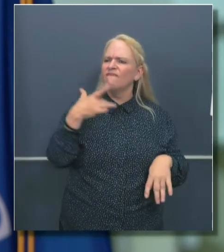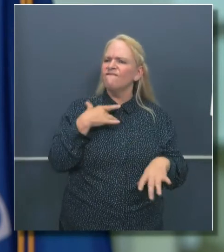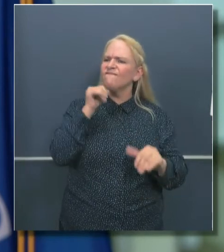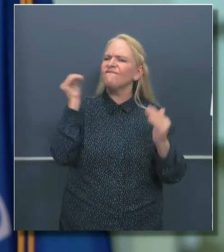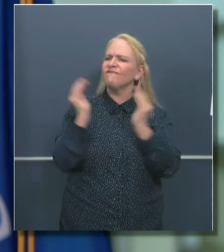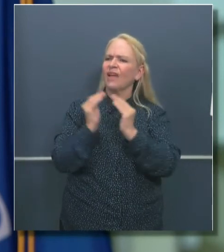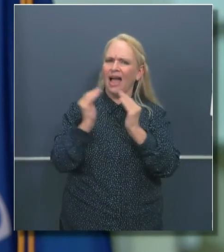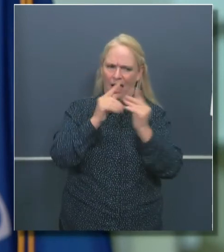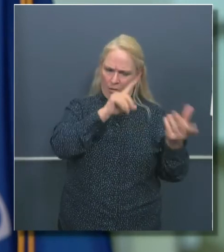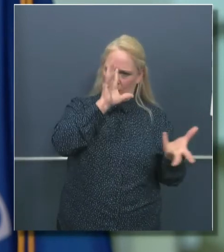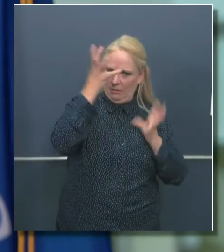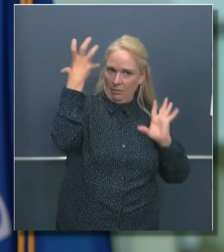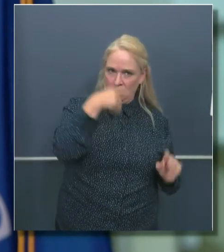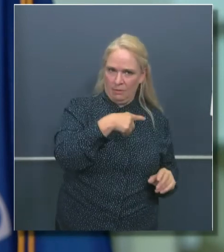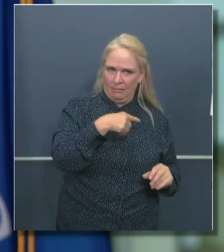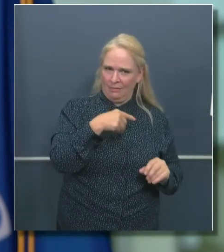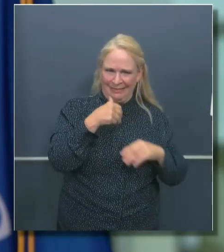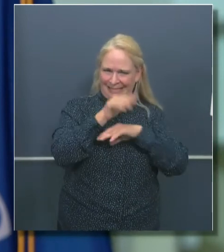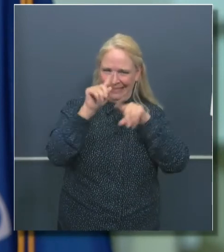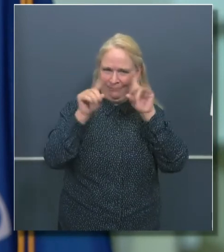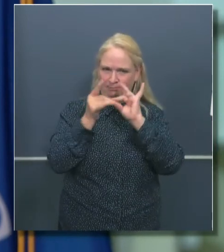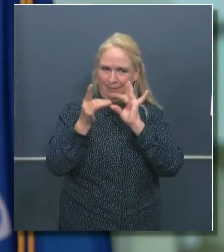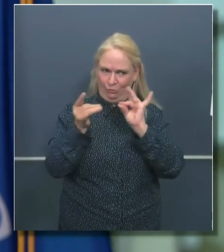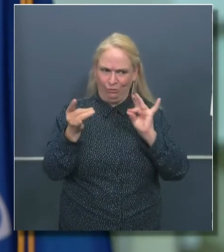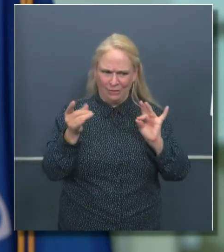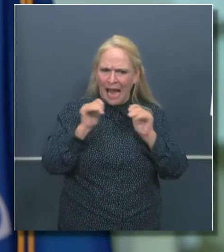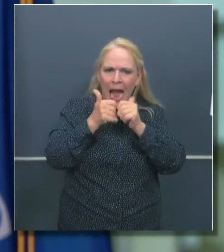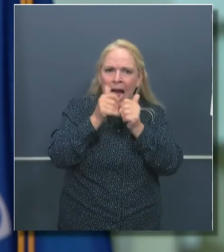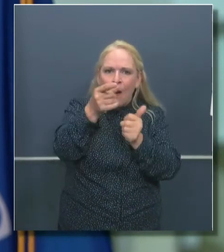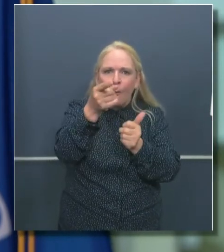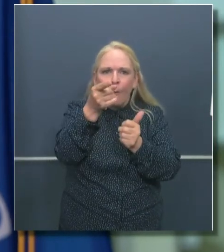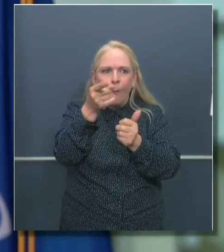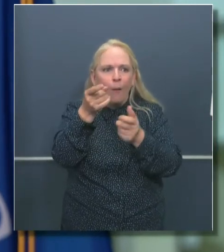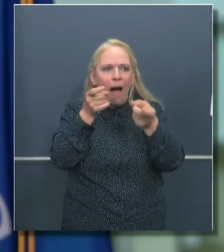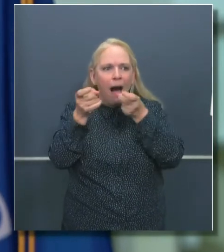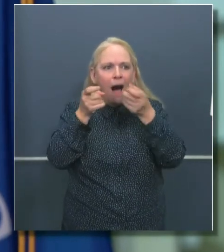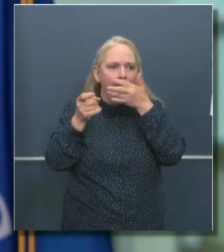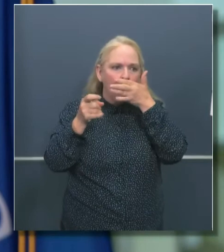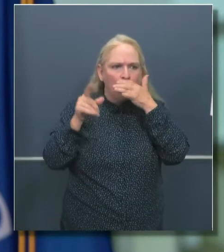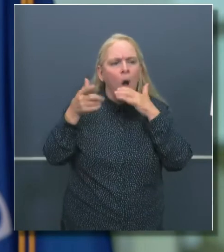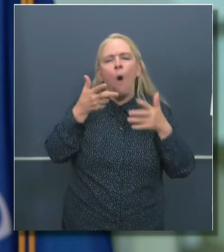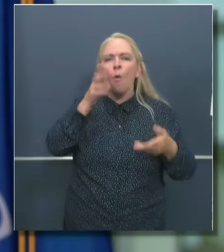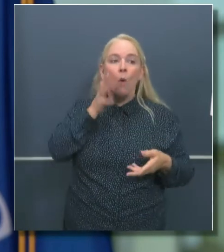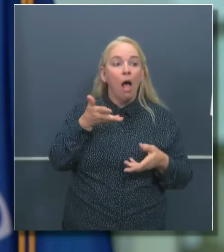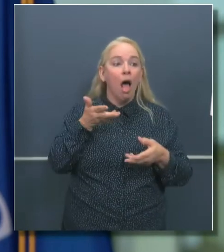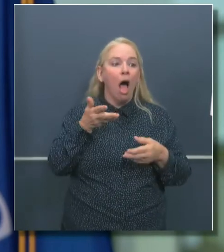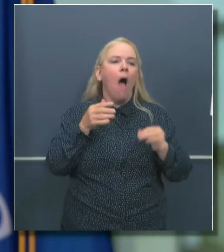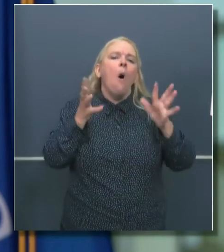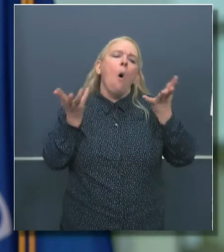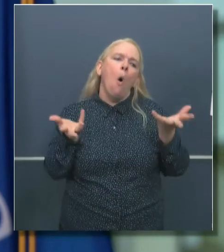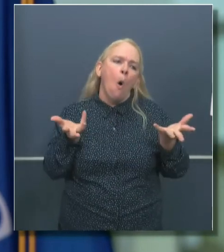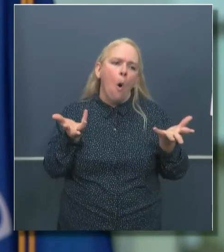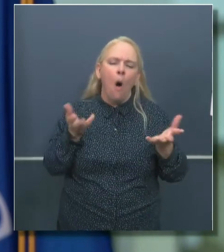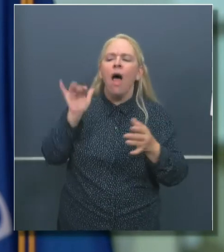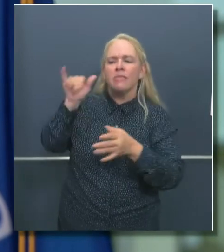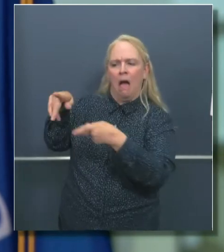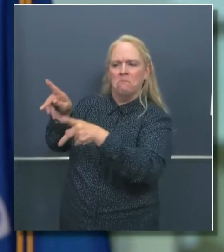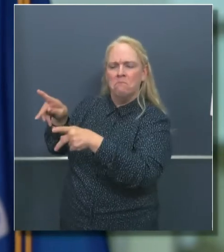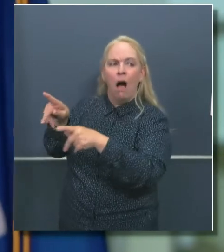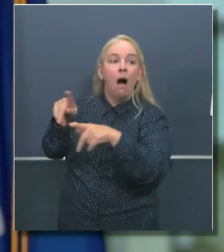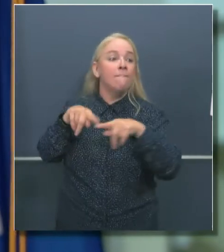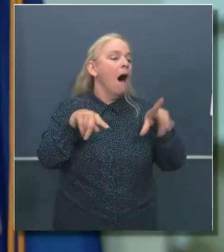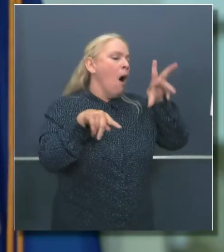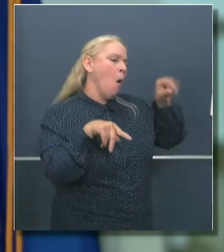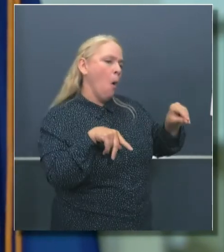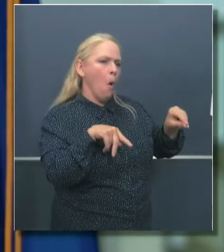you explain, they see that as selective enforcement, preferential treatment given based on political persuasion. Can you explain